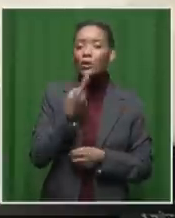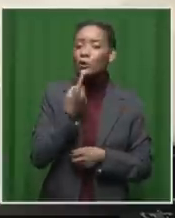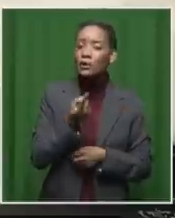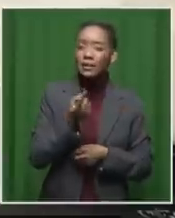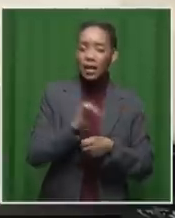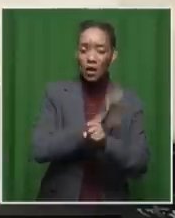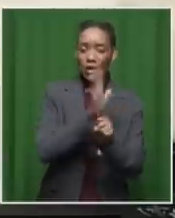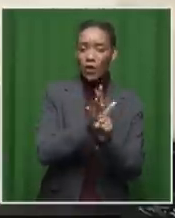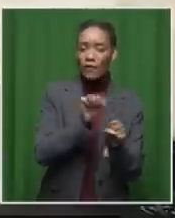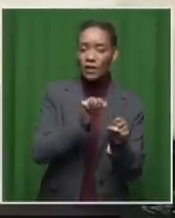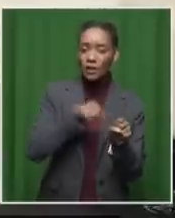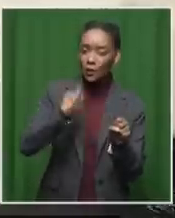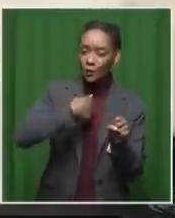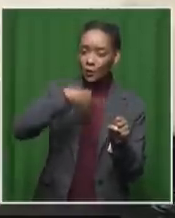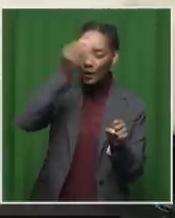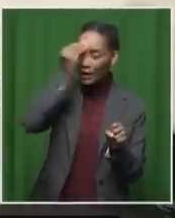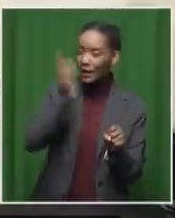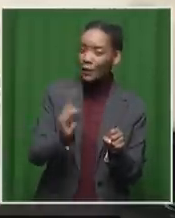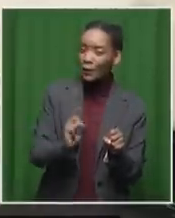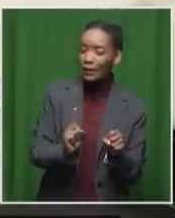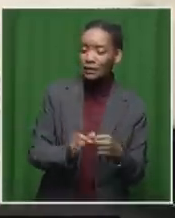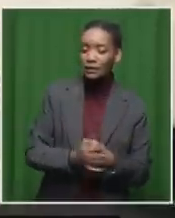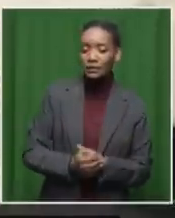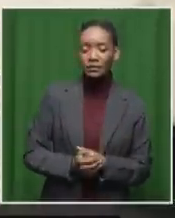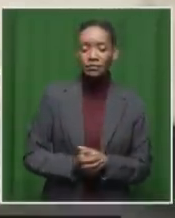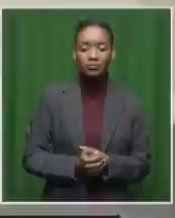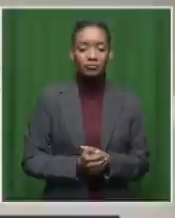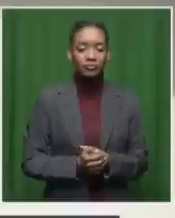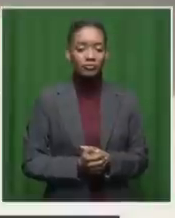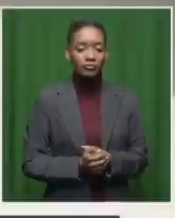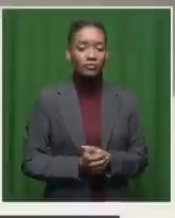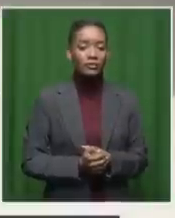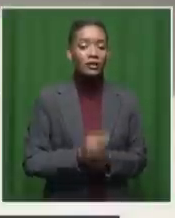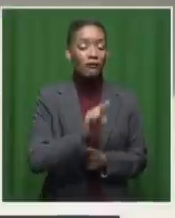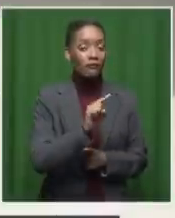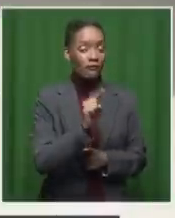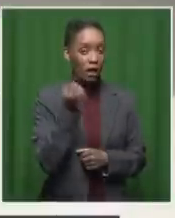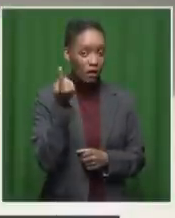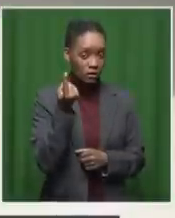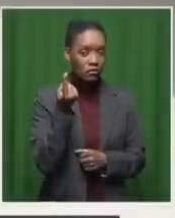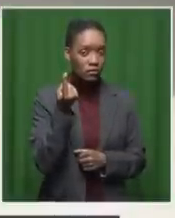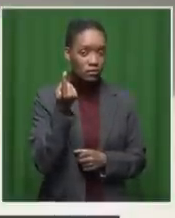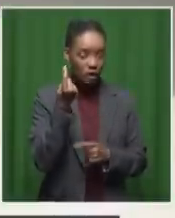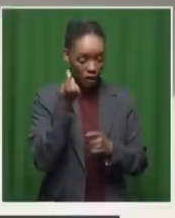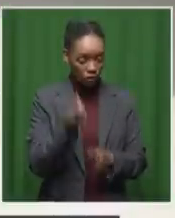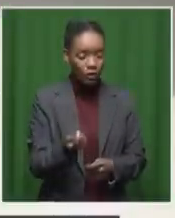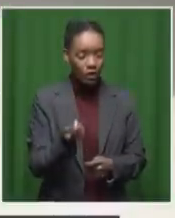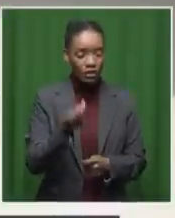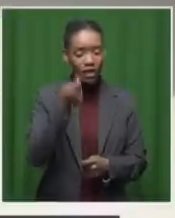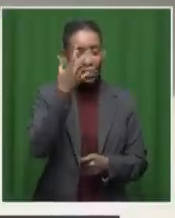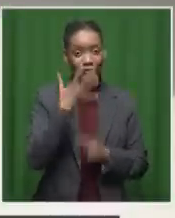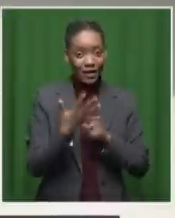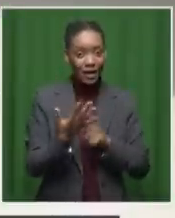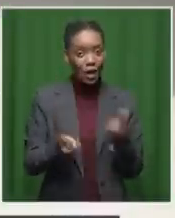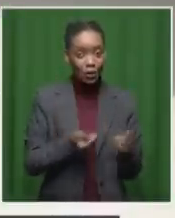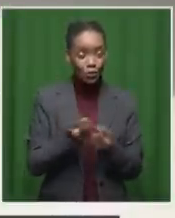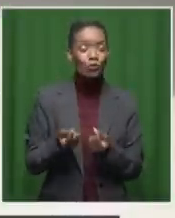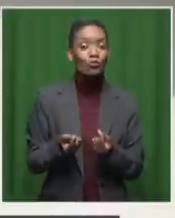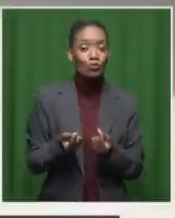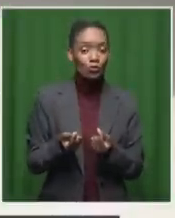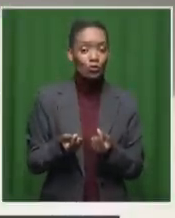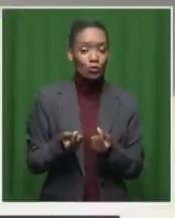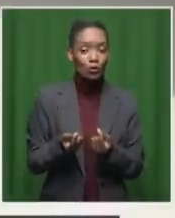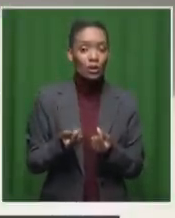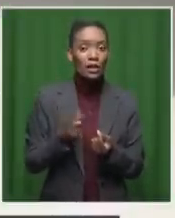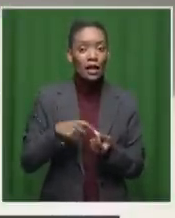from COVID-19? Please let us first acknowledge what Africa did. COVID was a